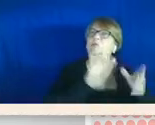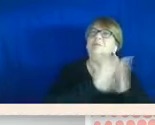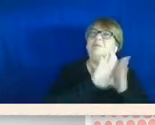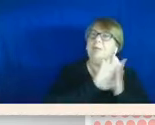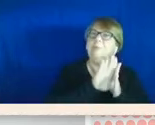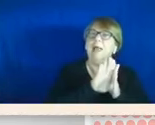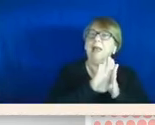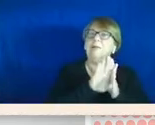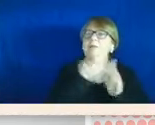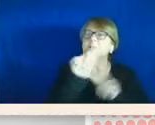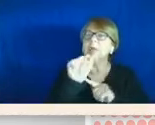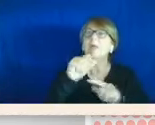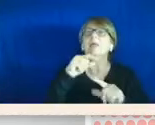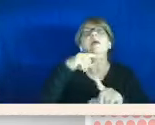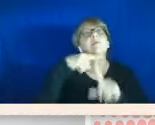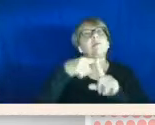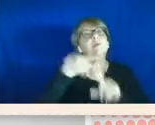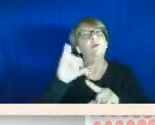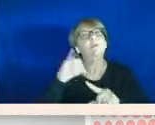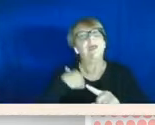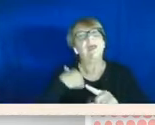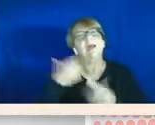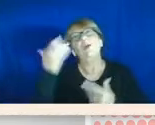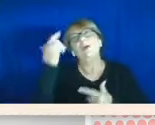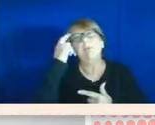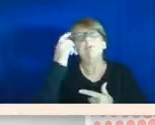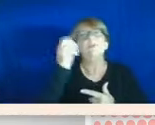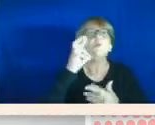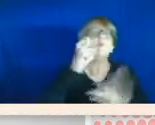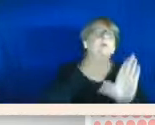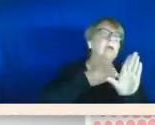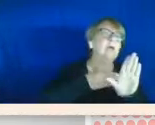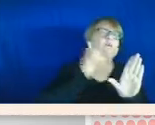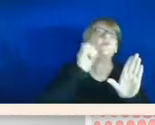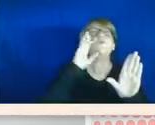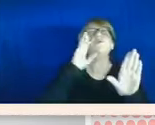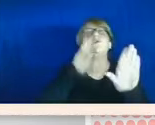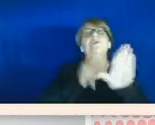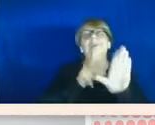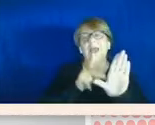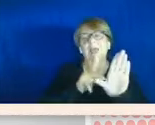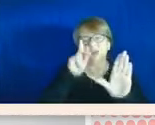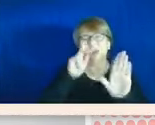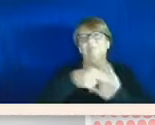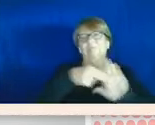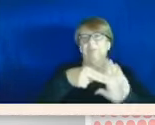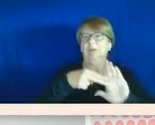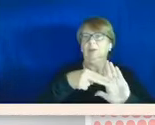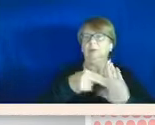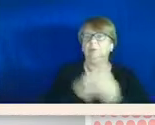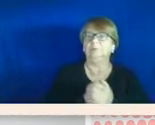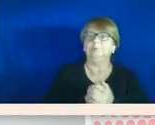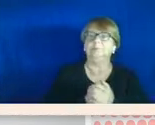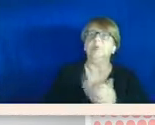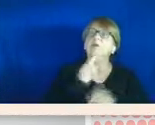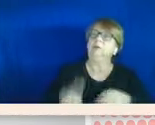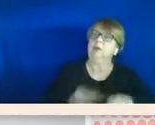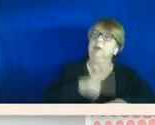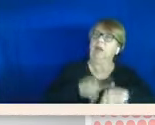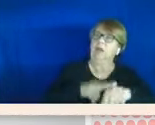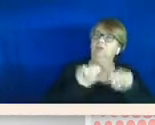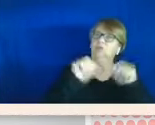also have a mental, psychiatric, or psychological diagnosis. There is a national association that